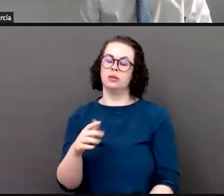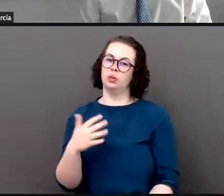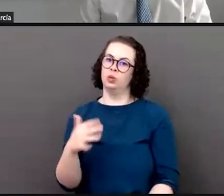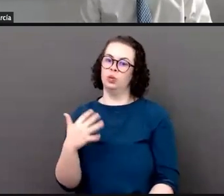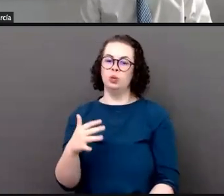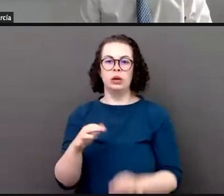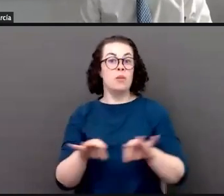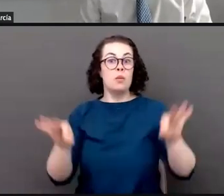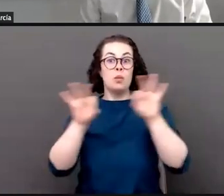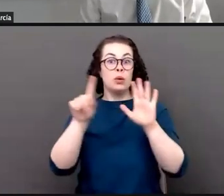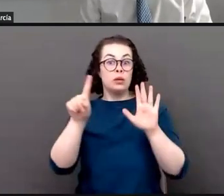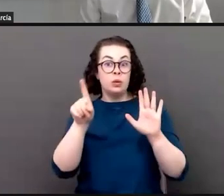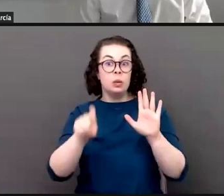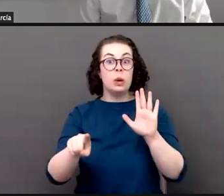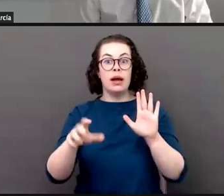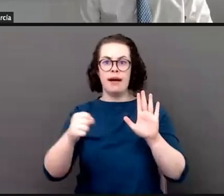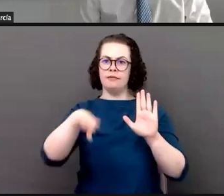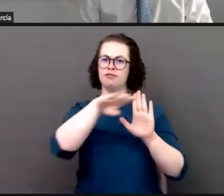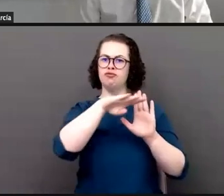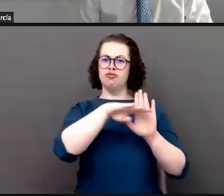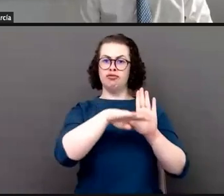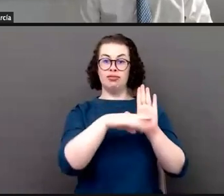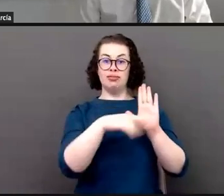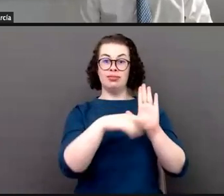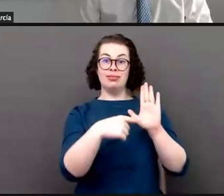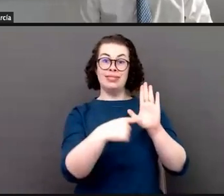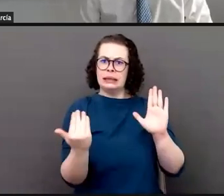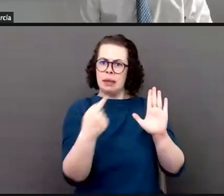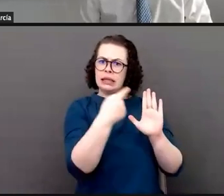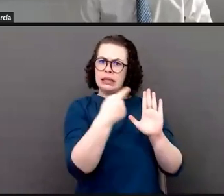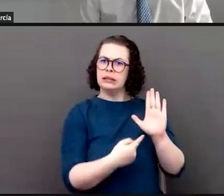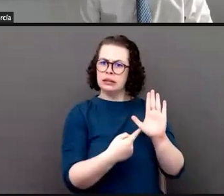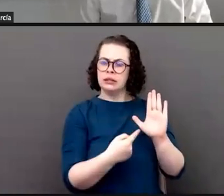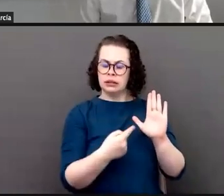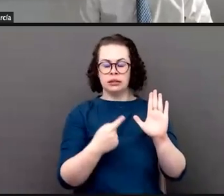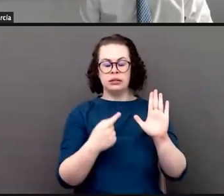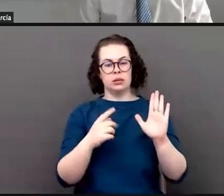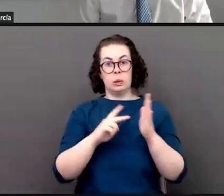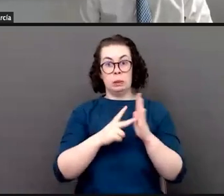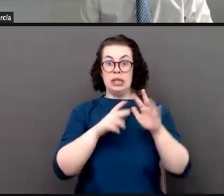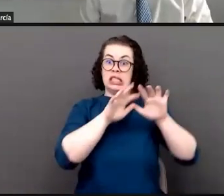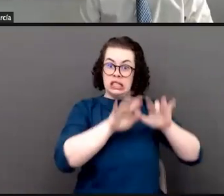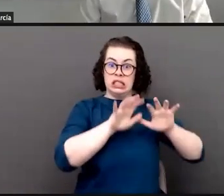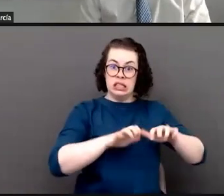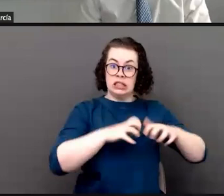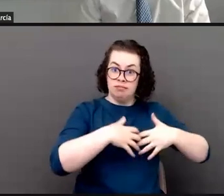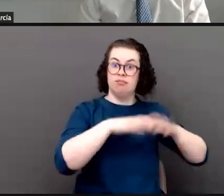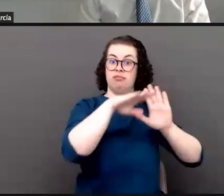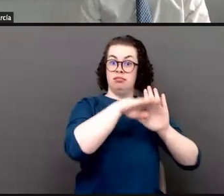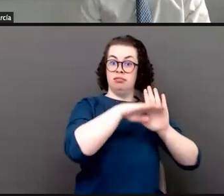the standard what we are talking about now is very important. I would like to